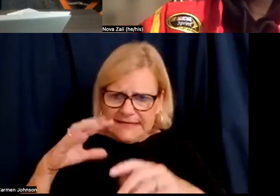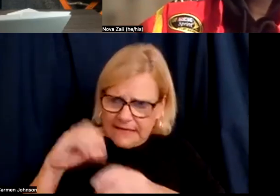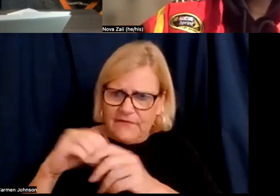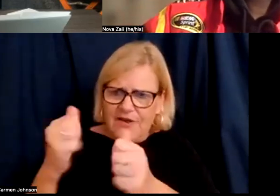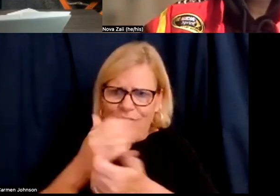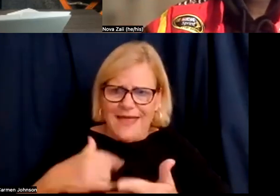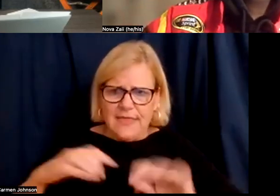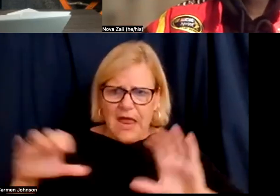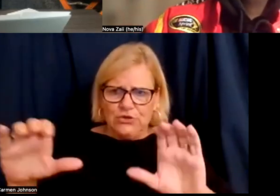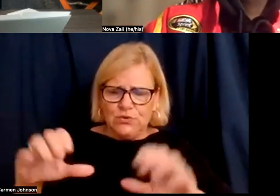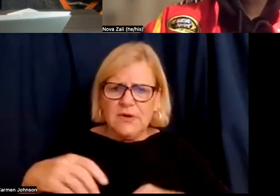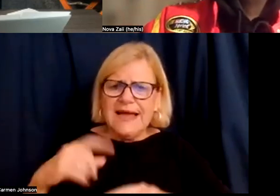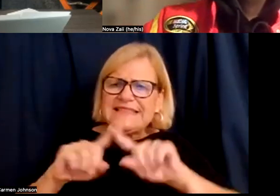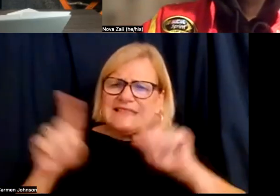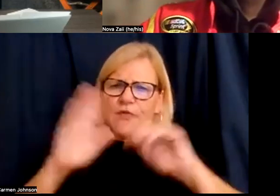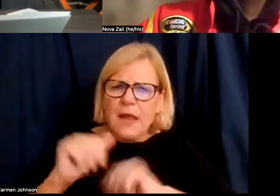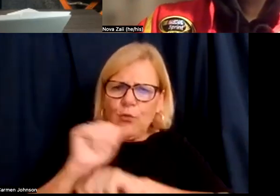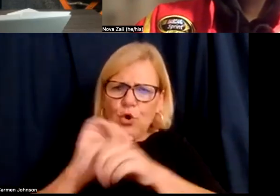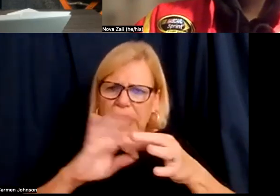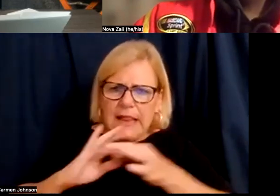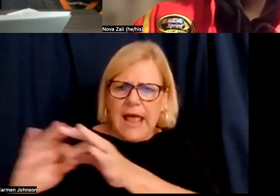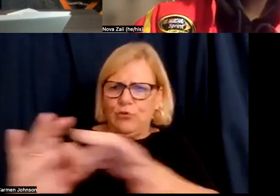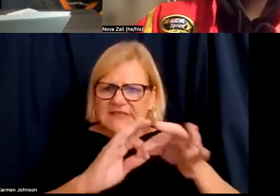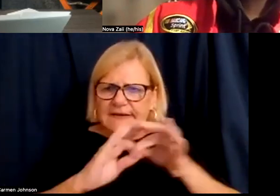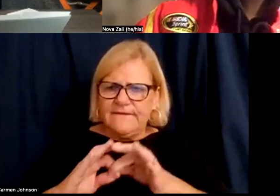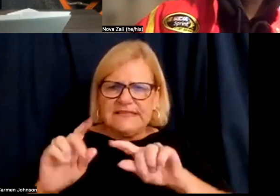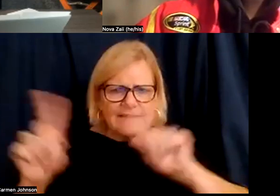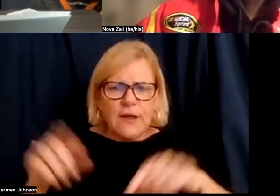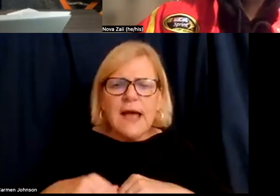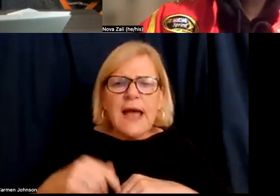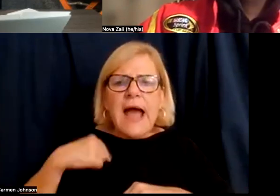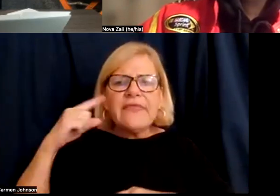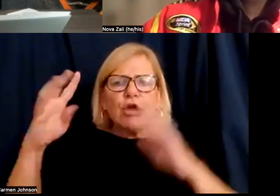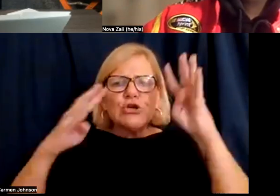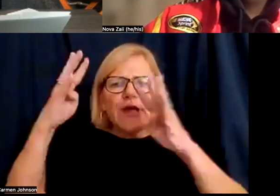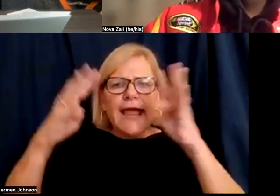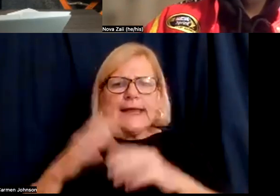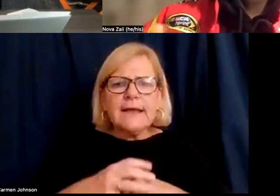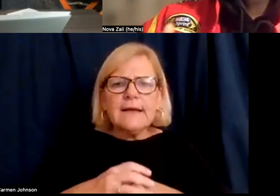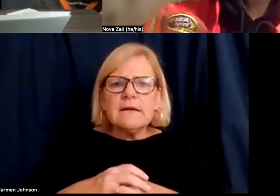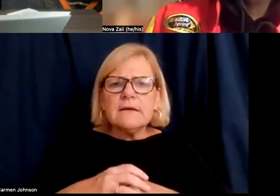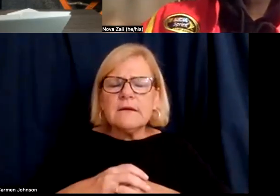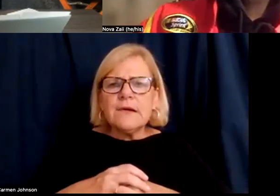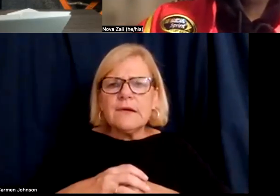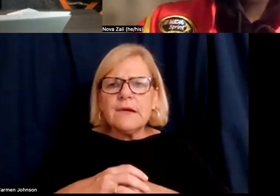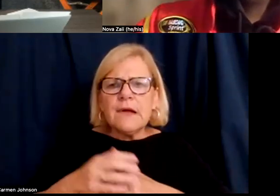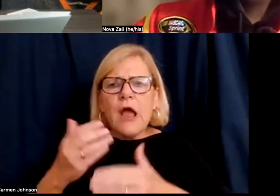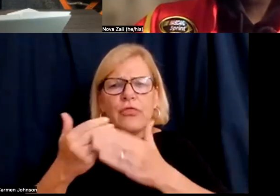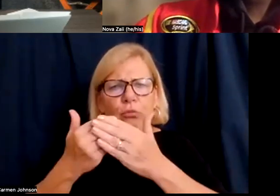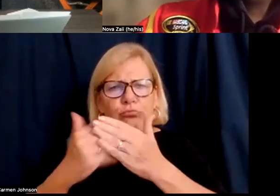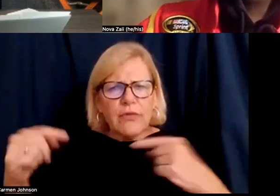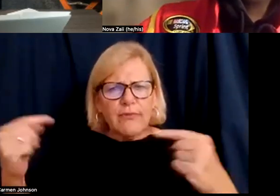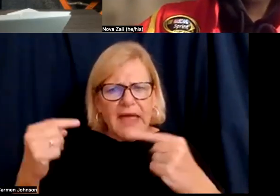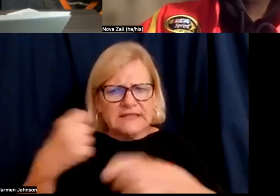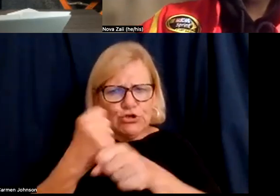than when I'm working in collaborative contexts. I think, you know, creating is there are birth pains in creating